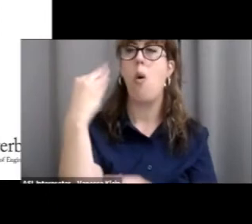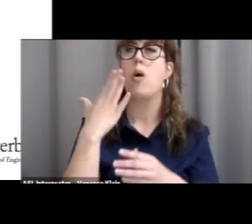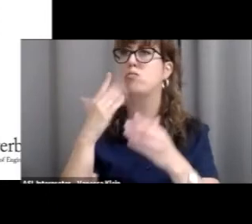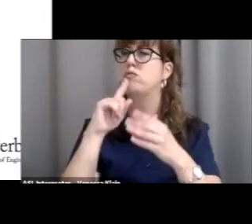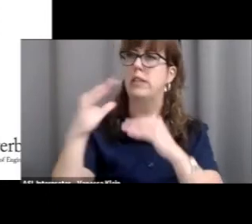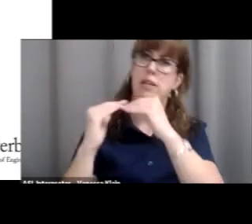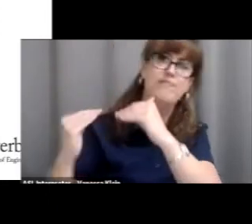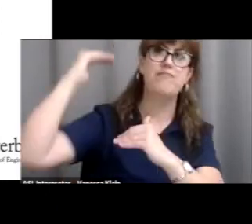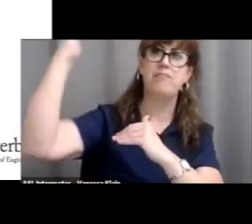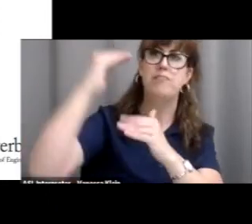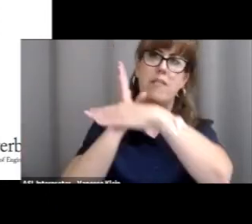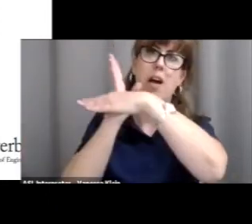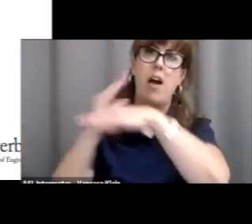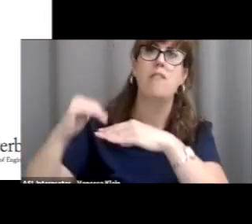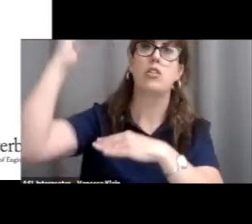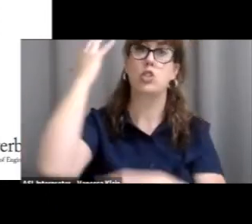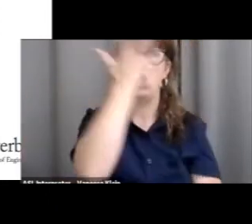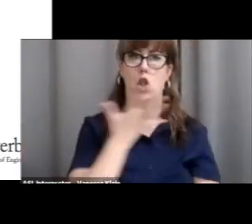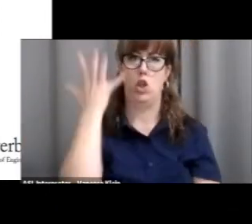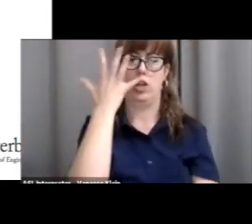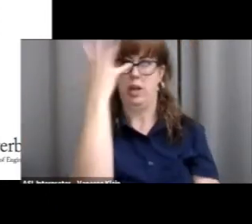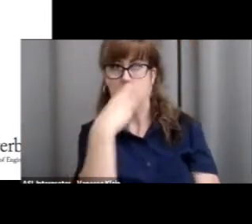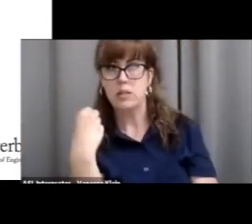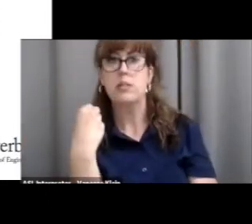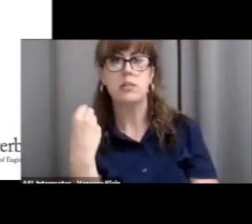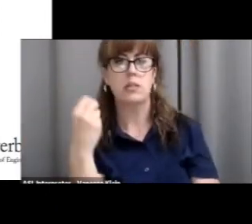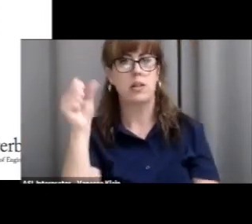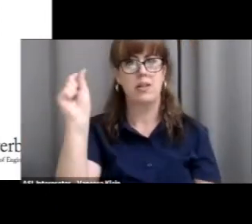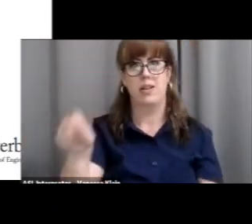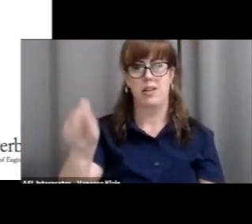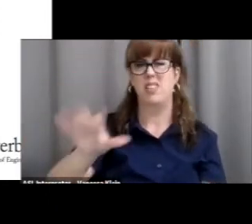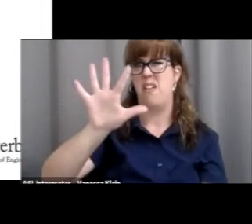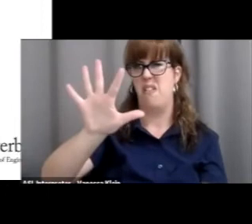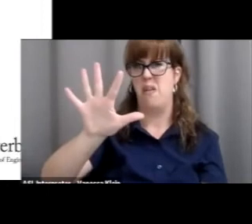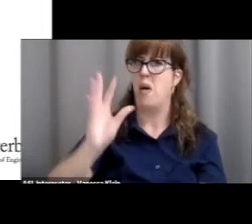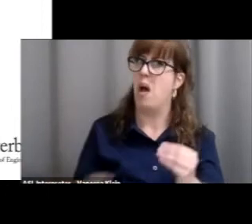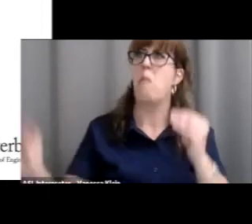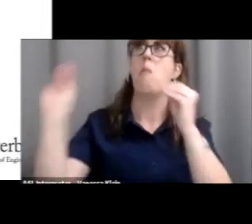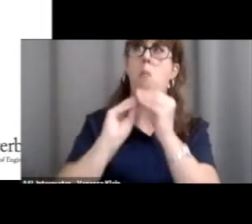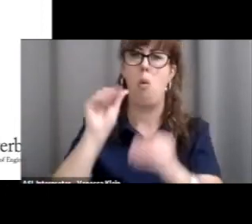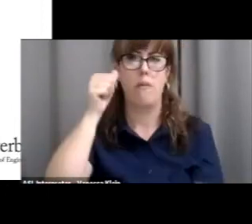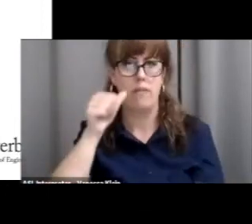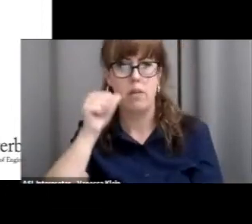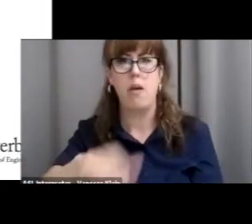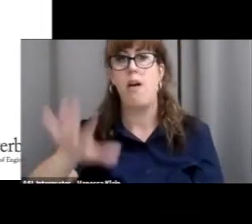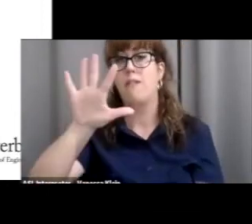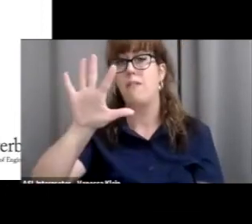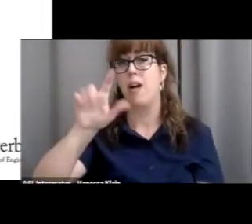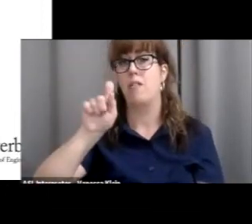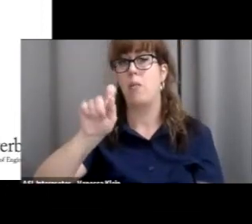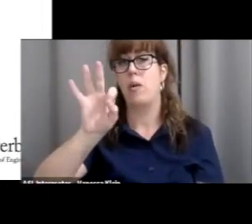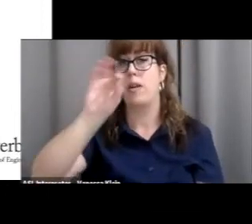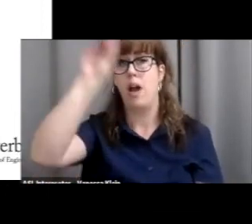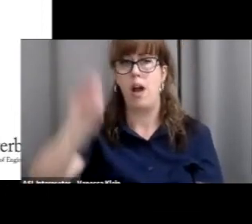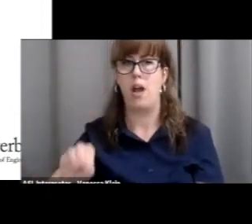average looking, and much more likely than men here. So we see 5.9% of female characters